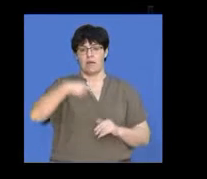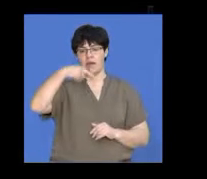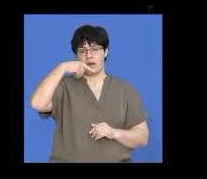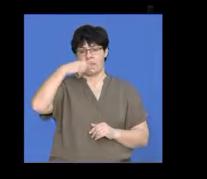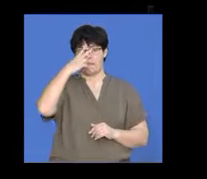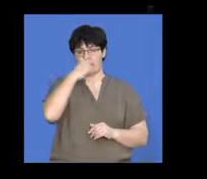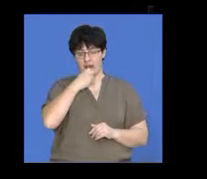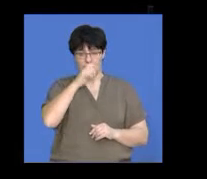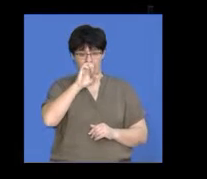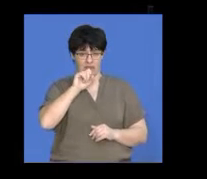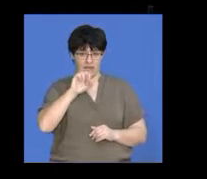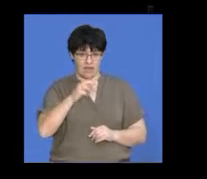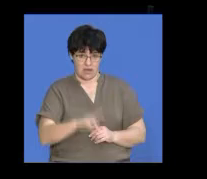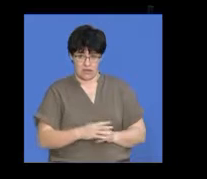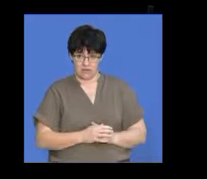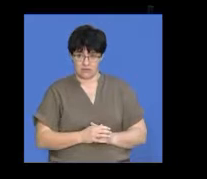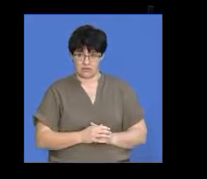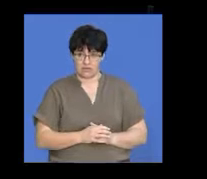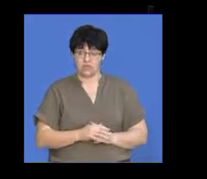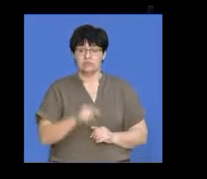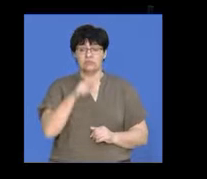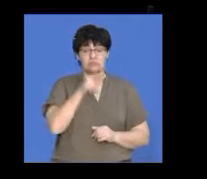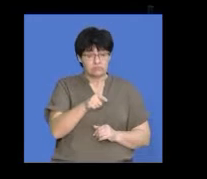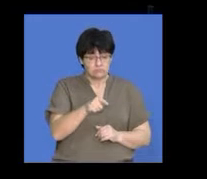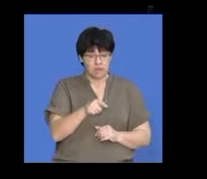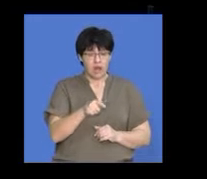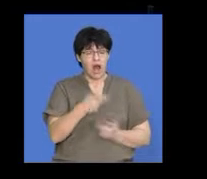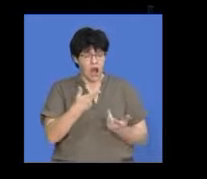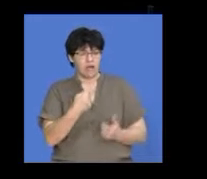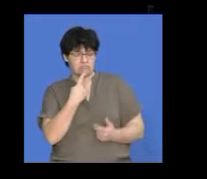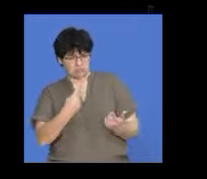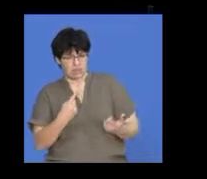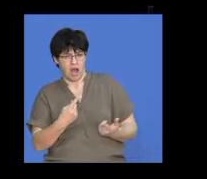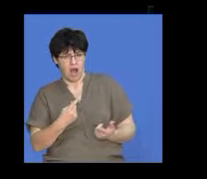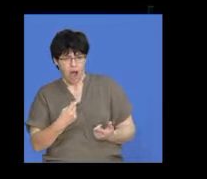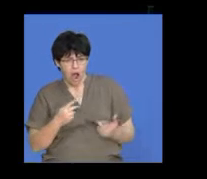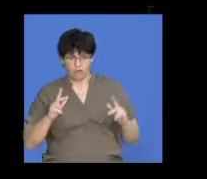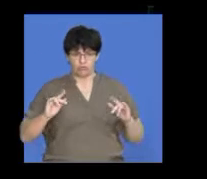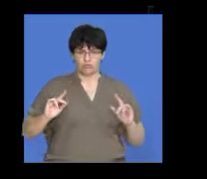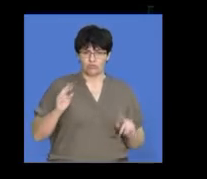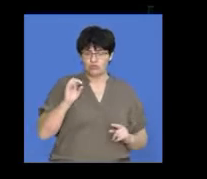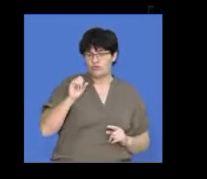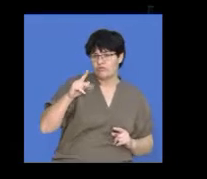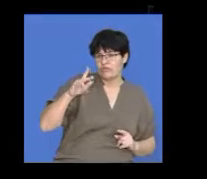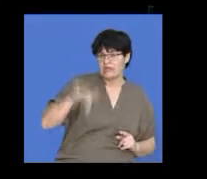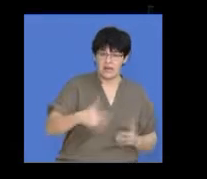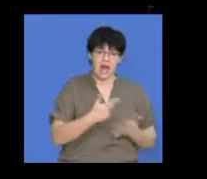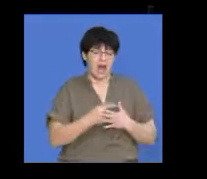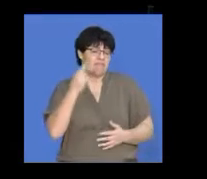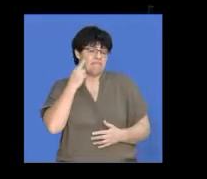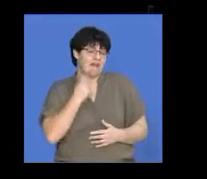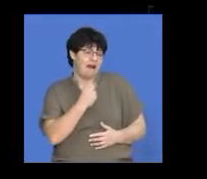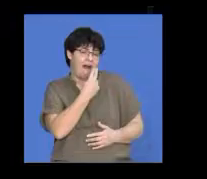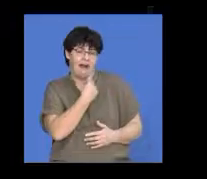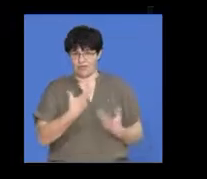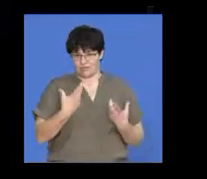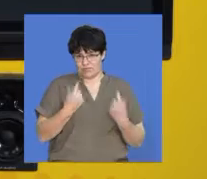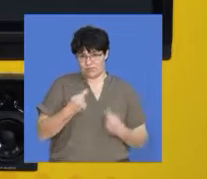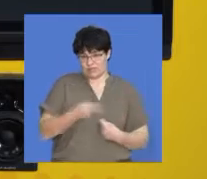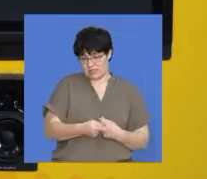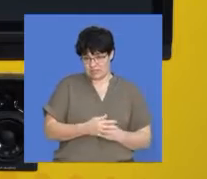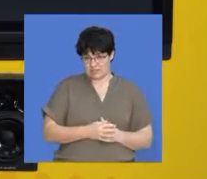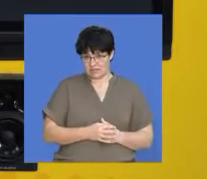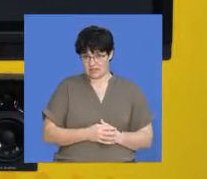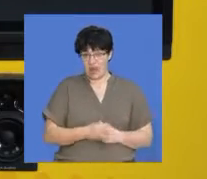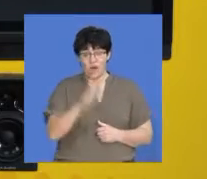wrote, think the Panthers are groovy and very nice for doing this for them. This is very interesting because,